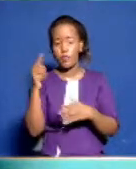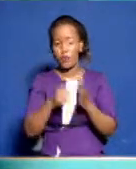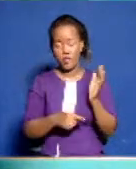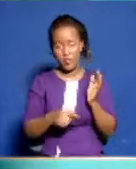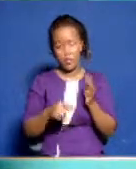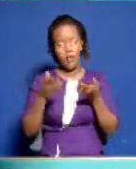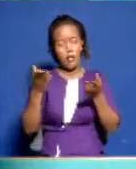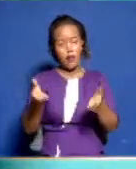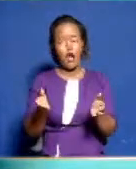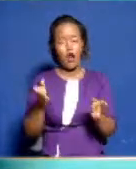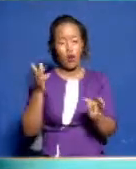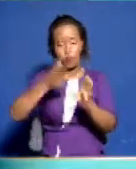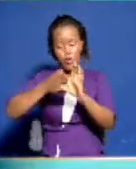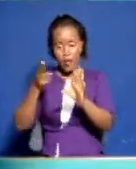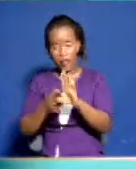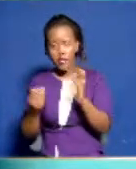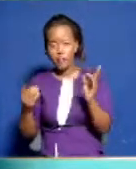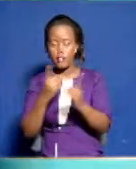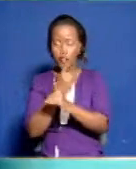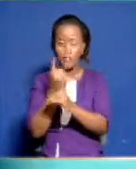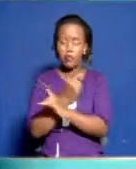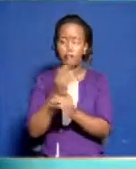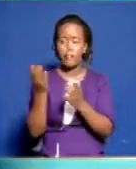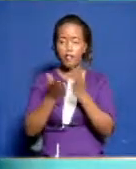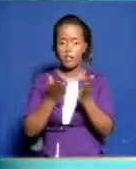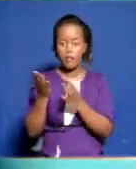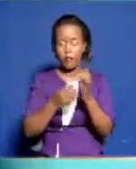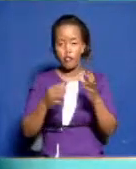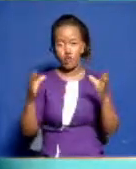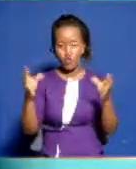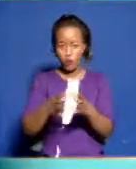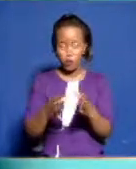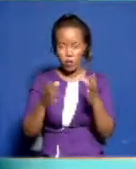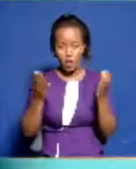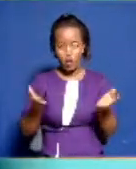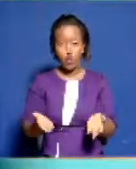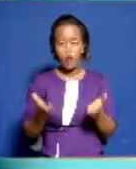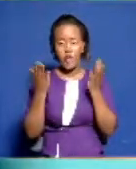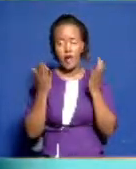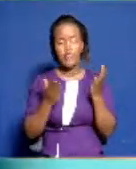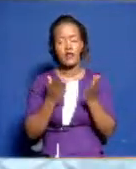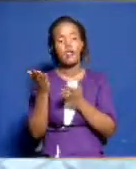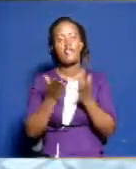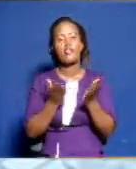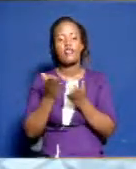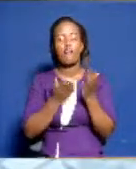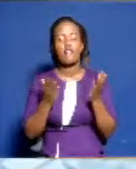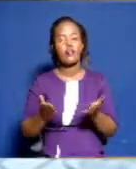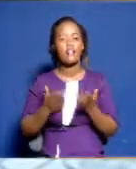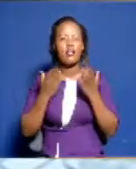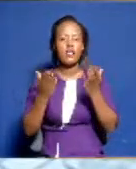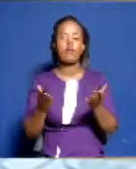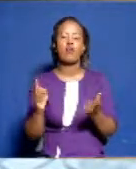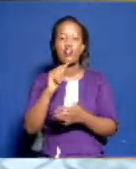are engaging different service providers on modalities to enhance service delivery to Kenyans.